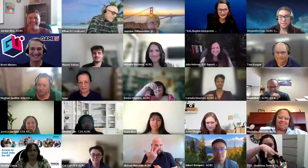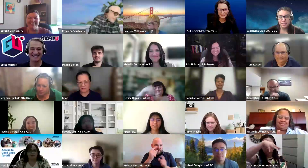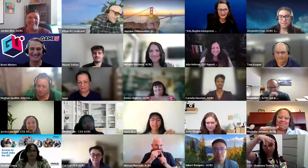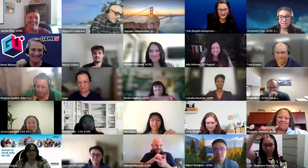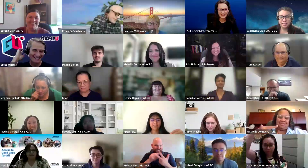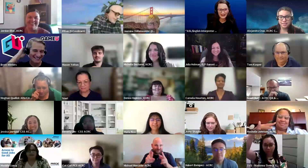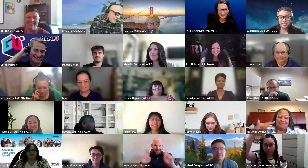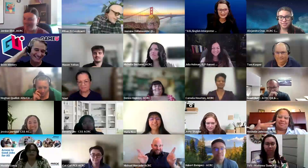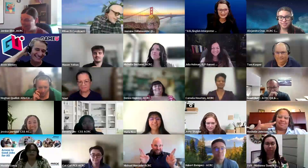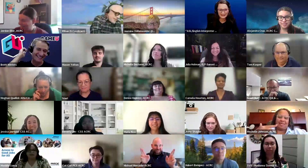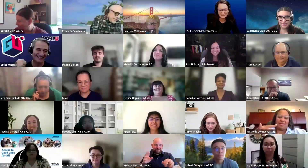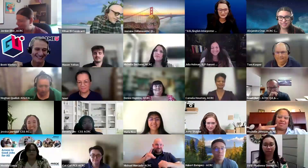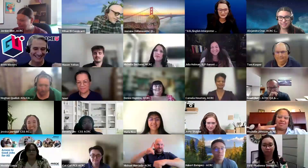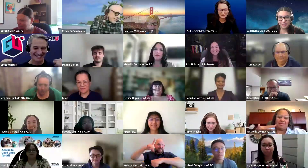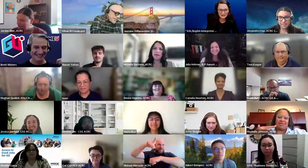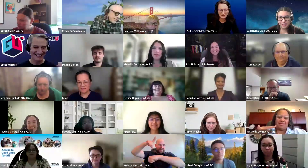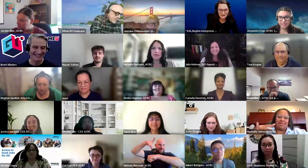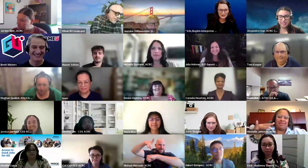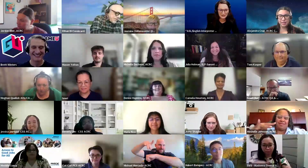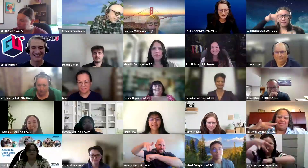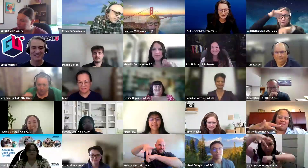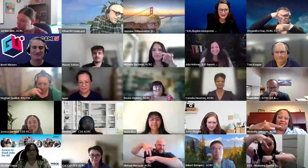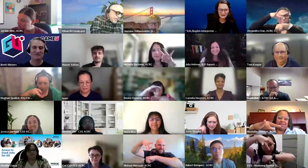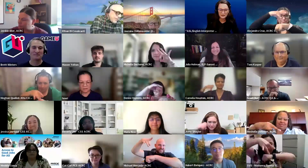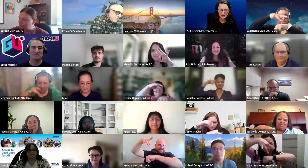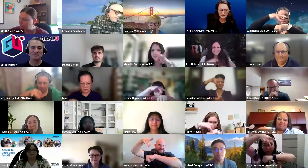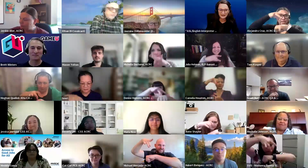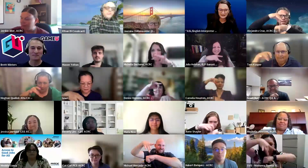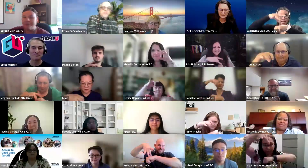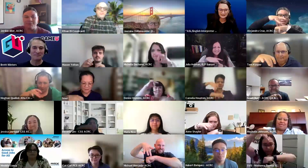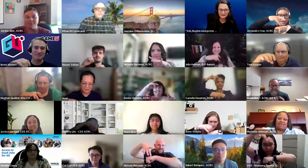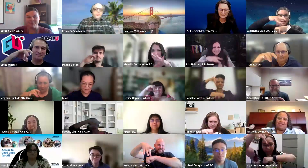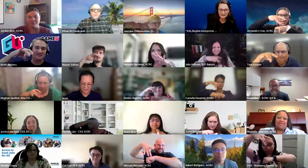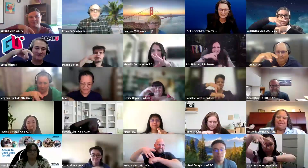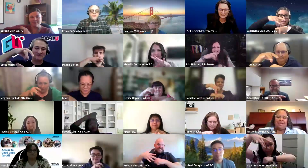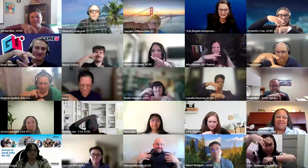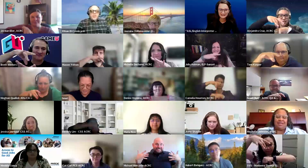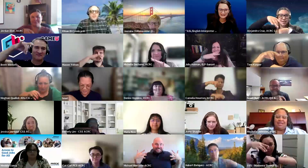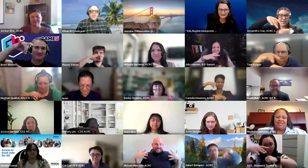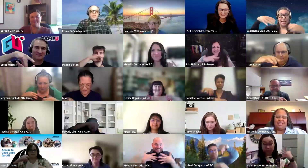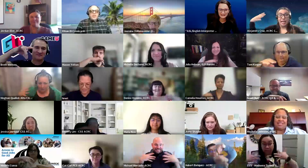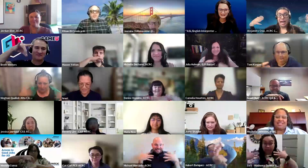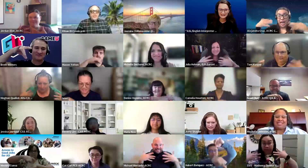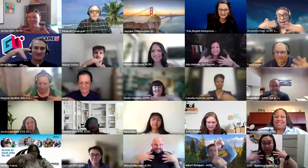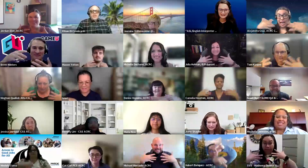All right, excellent. So with those three words, are we ready? We have pumpkin,